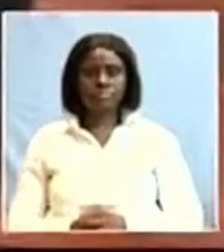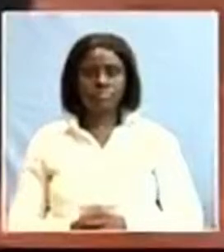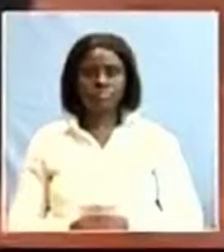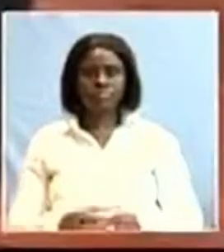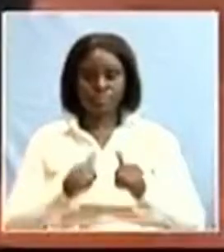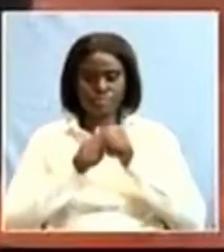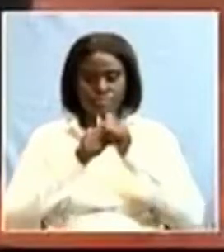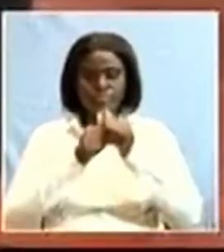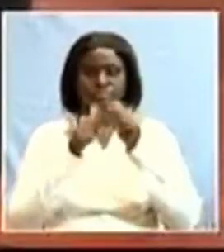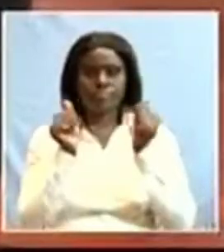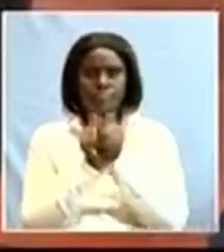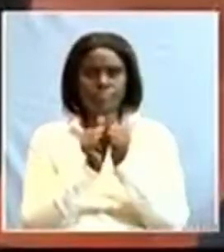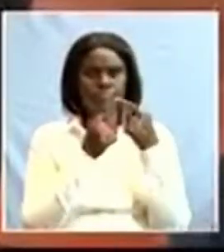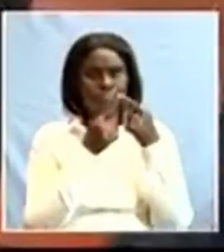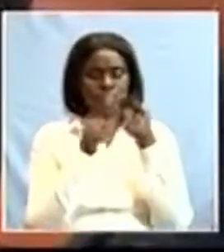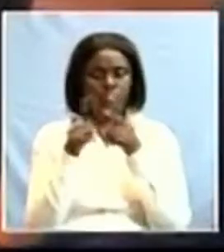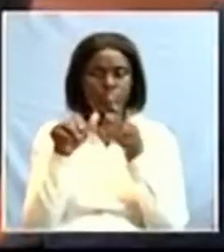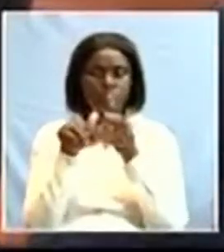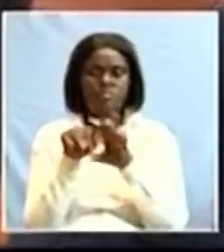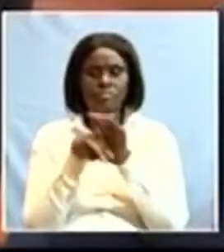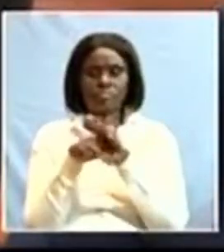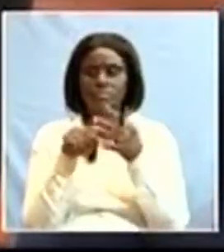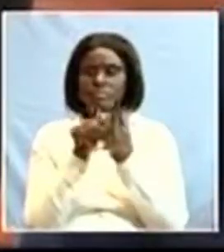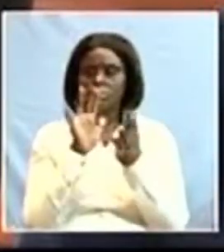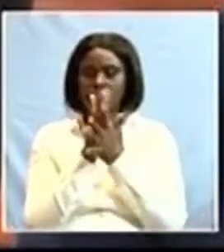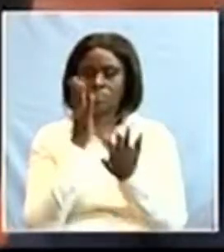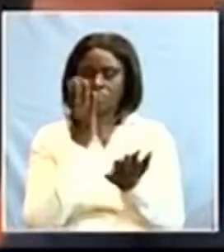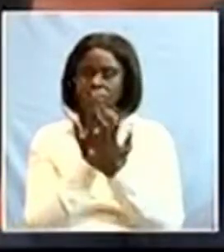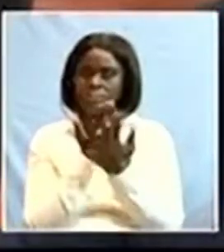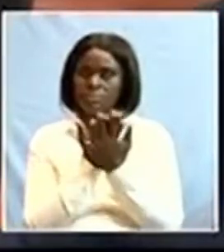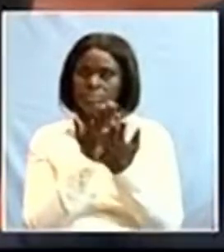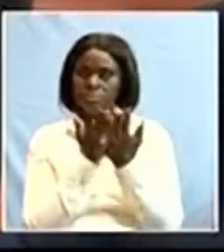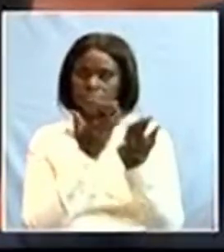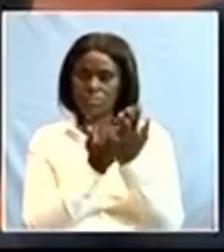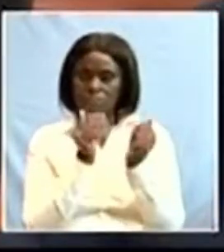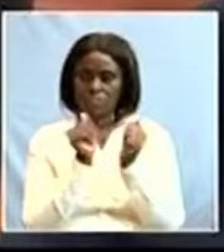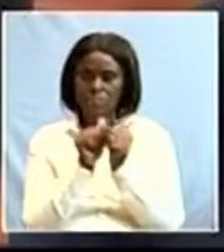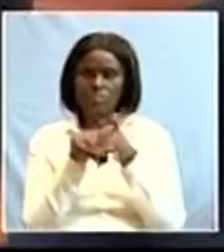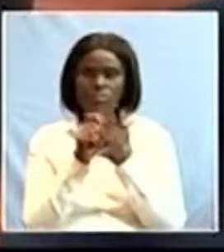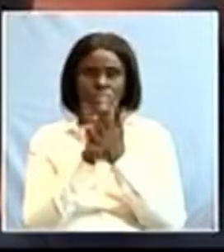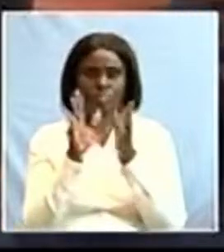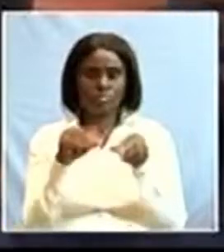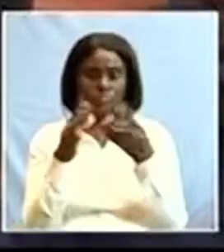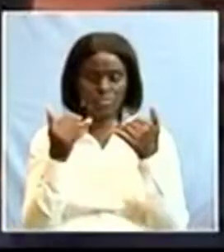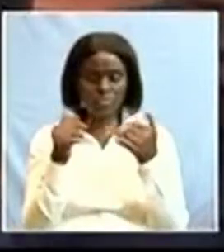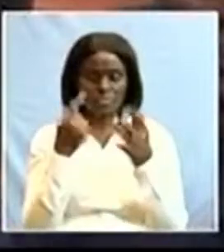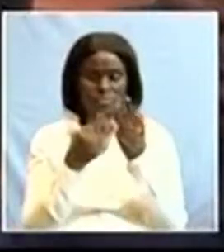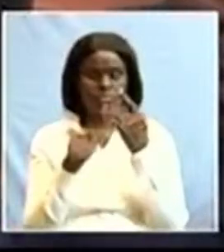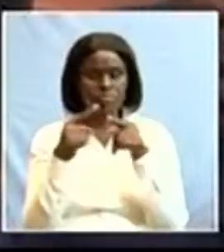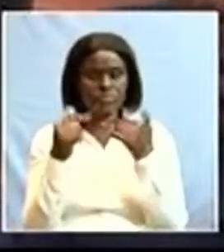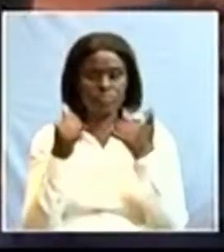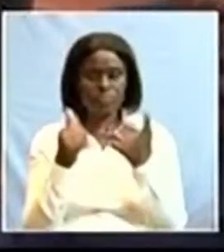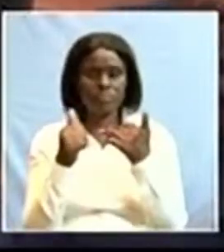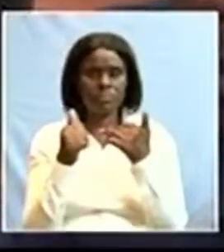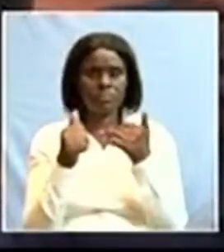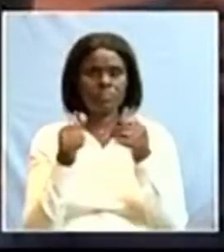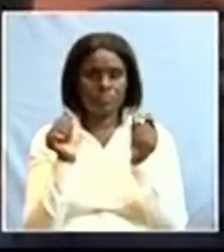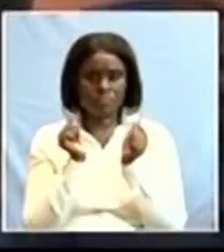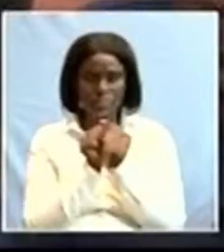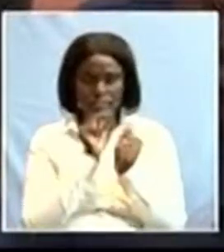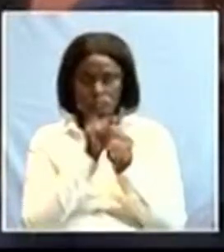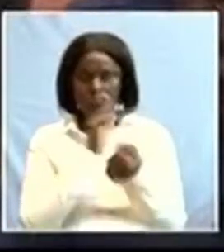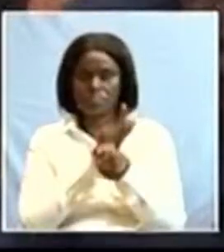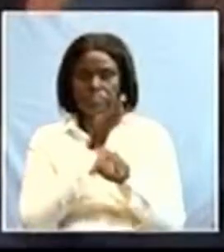Regarding the difference in how much the contractor bid and how much was offered. So what happens, and this was after